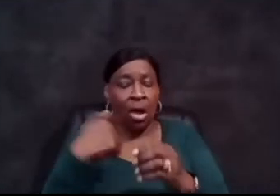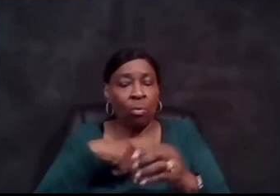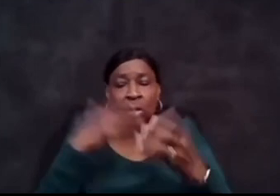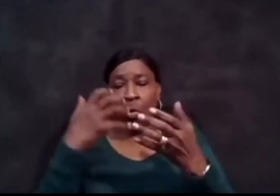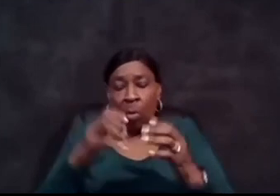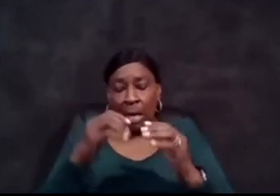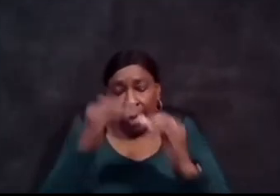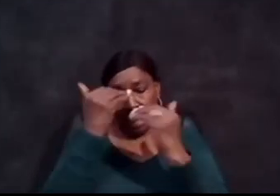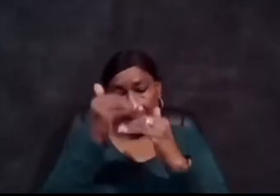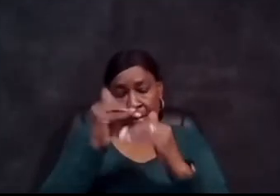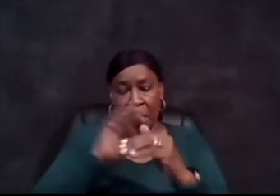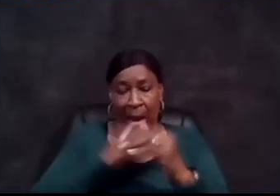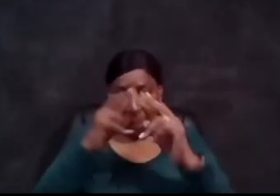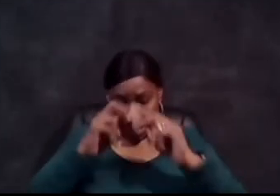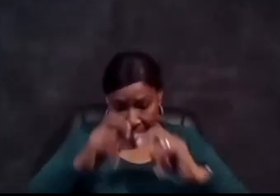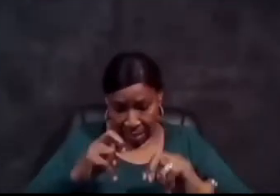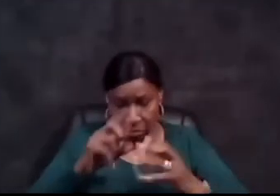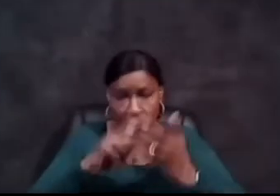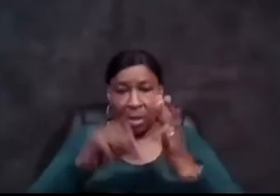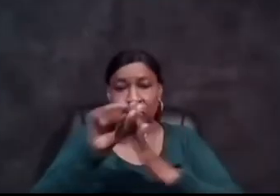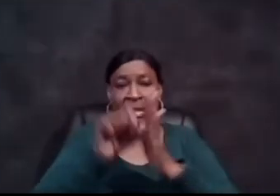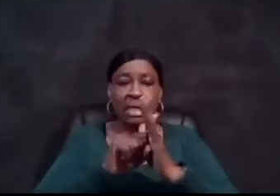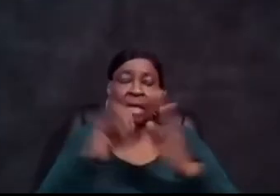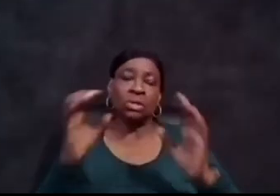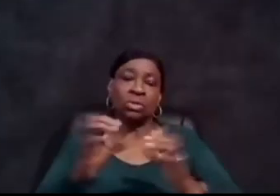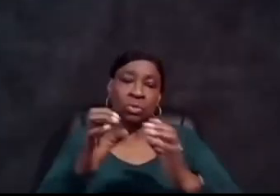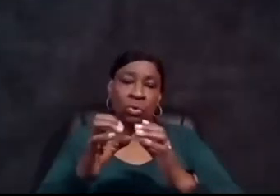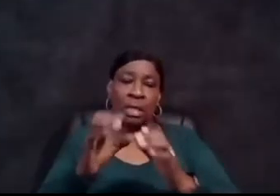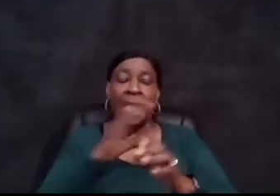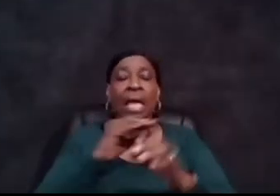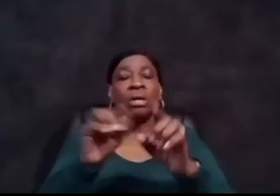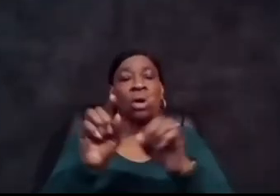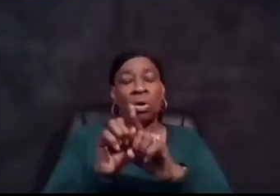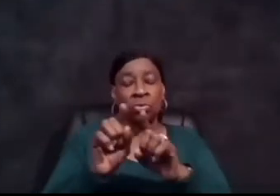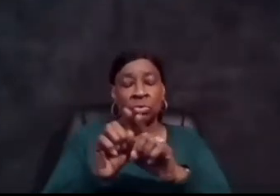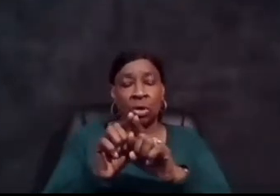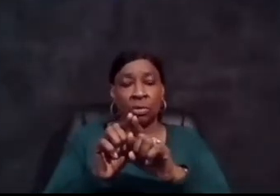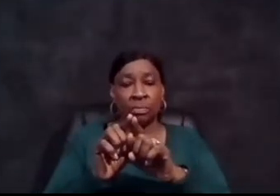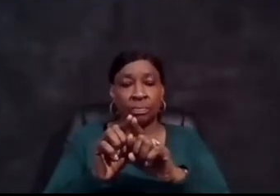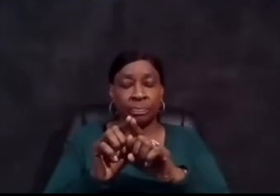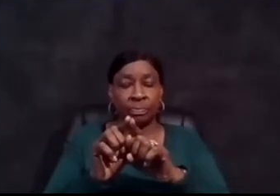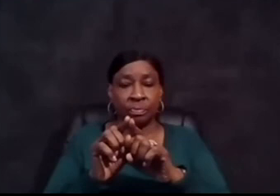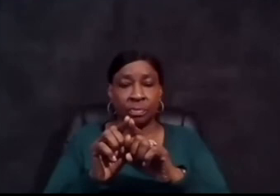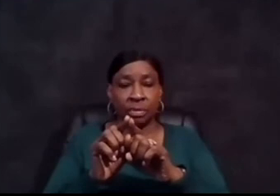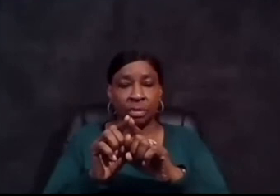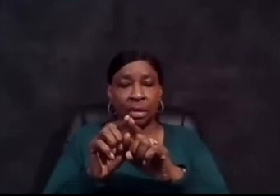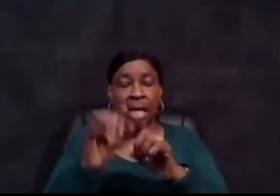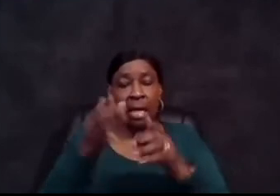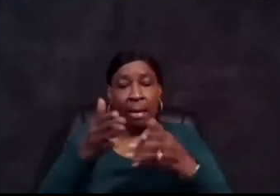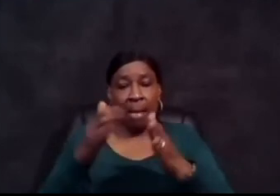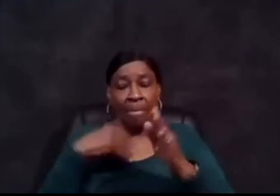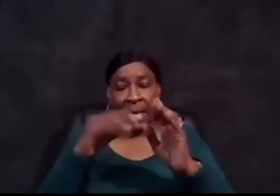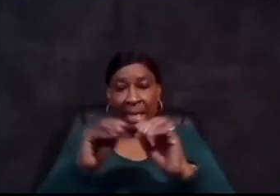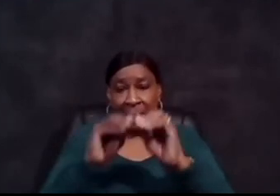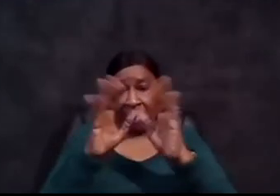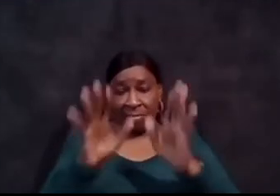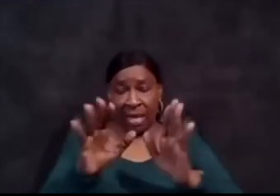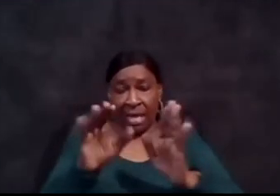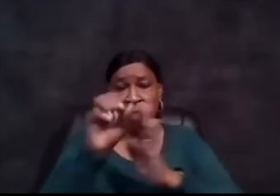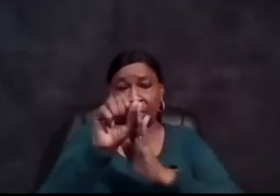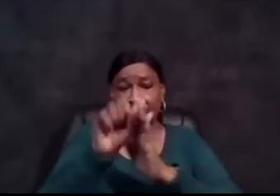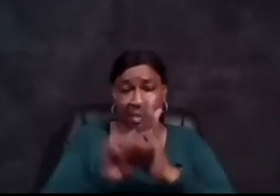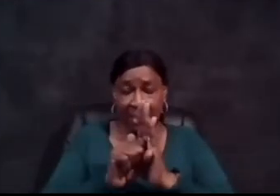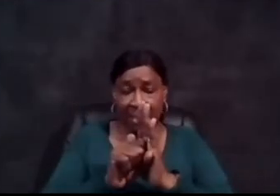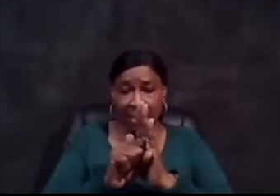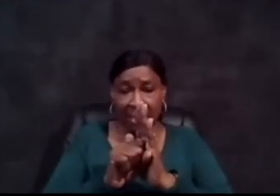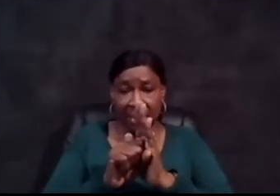analyses to what the state is doing. And then also, Nicole. Yeah, just to clarify, no, the state and state violence absolutely